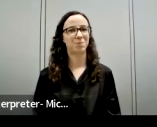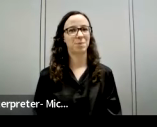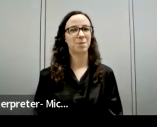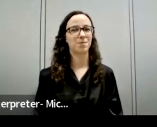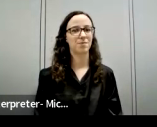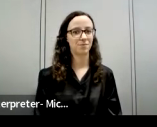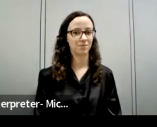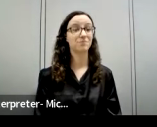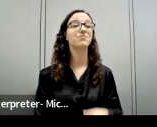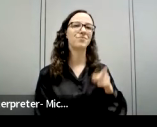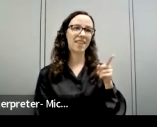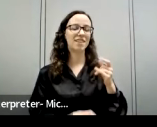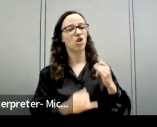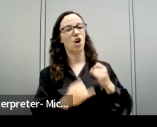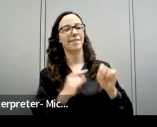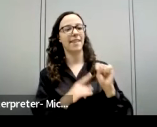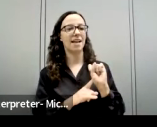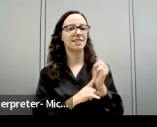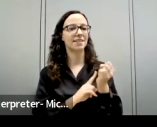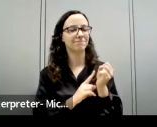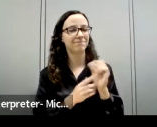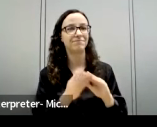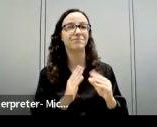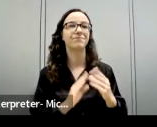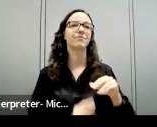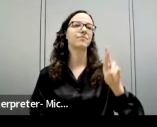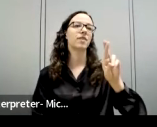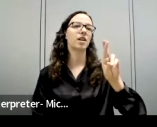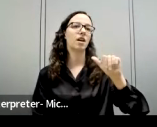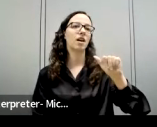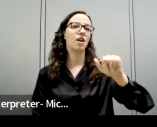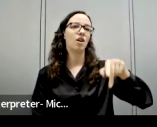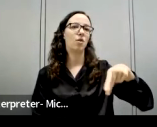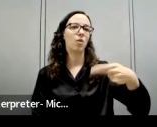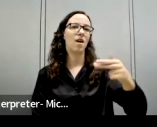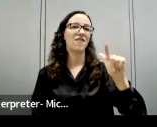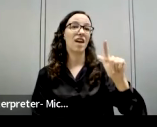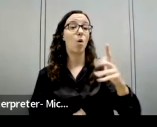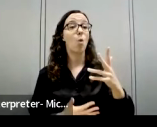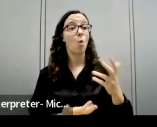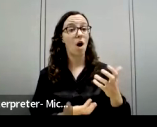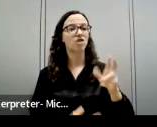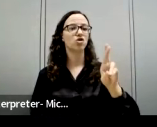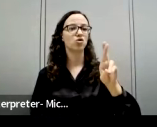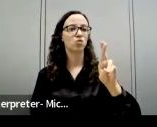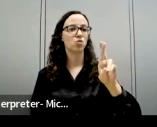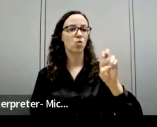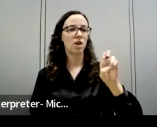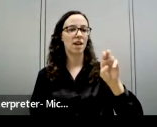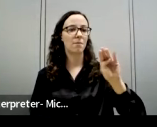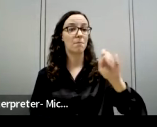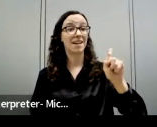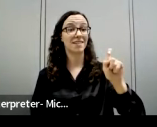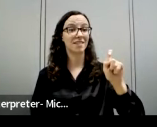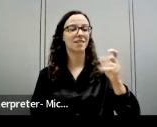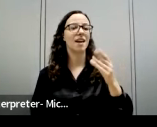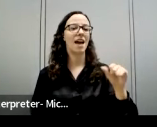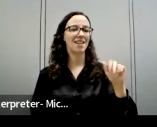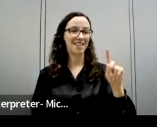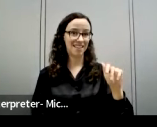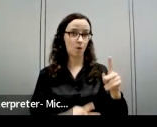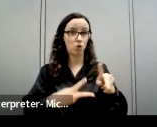So this is our last scenario. So let's say that Raphael wants to remix and adapt two different works. One is licensed